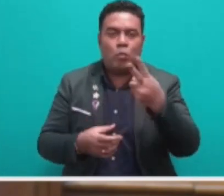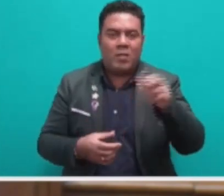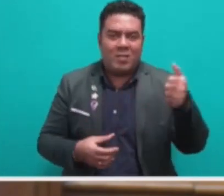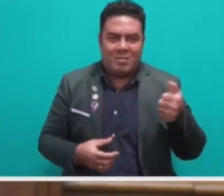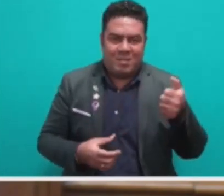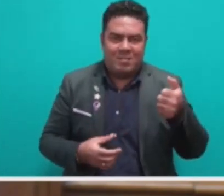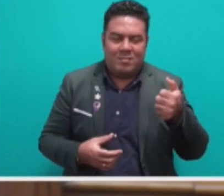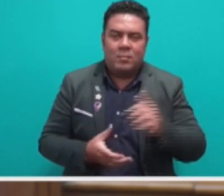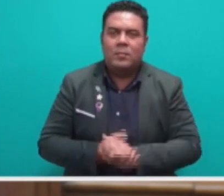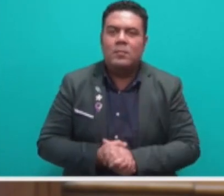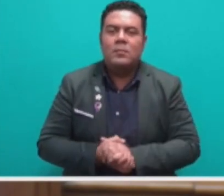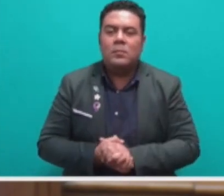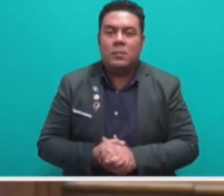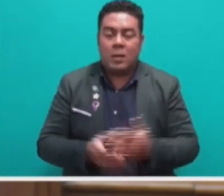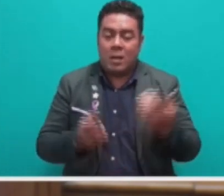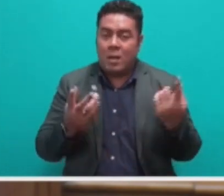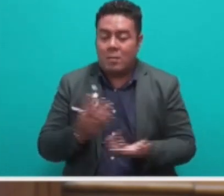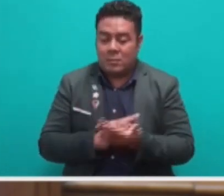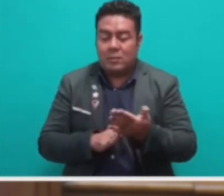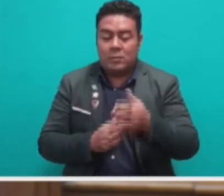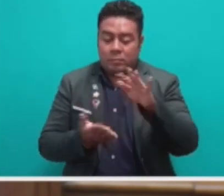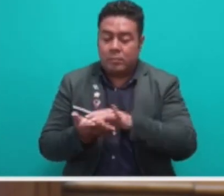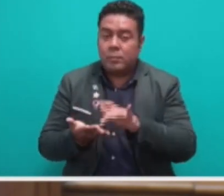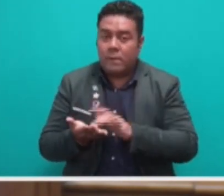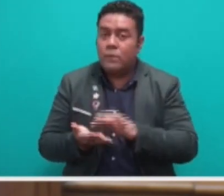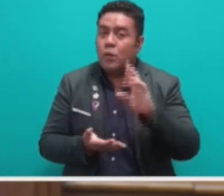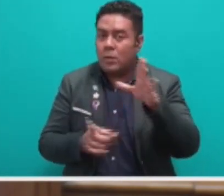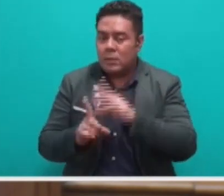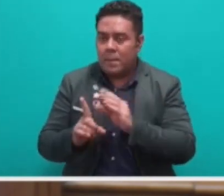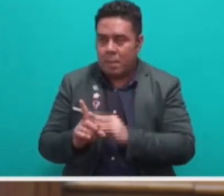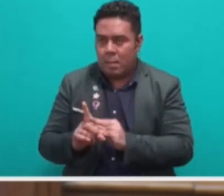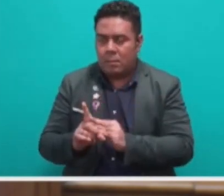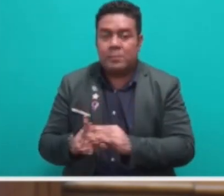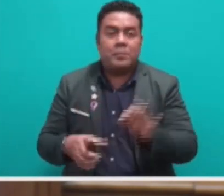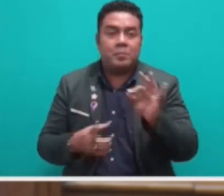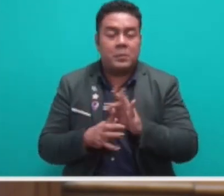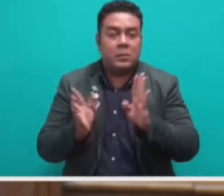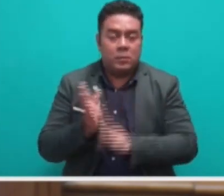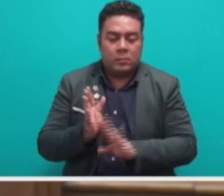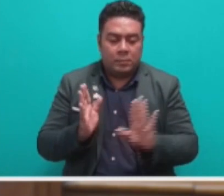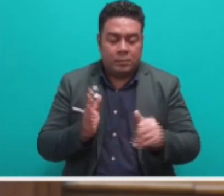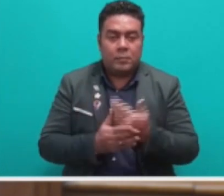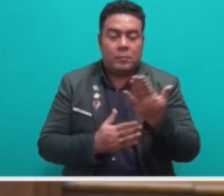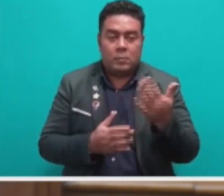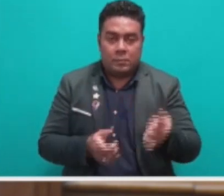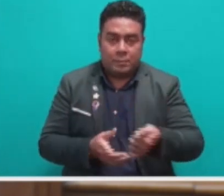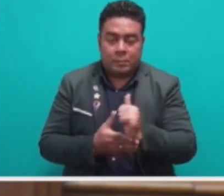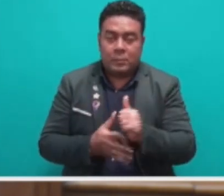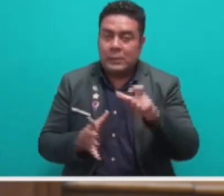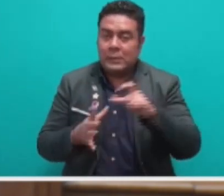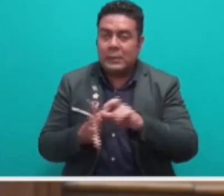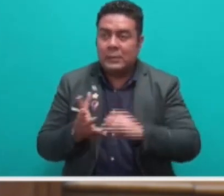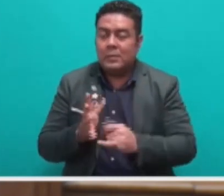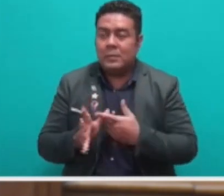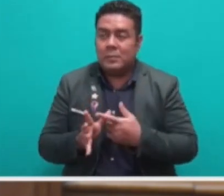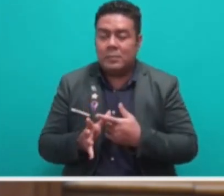2016. Under the proposed formula, for example, the Prime Minister's Daily Subsistence Allowance, DSA,